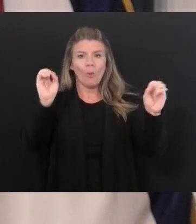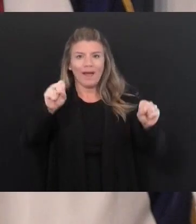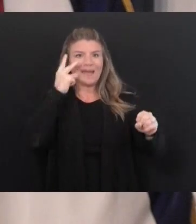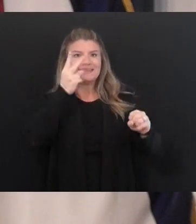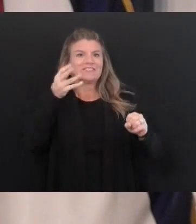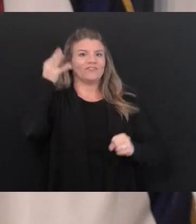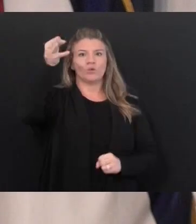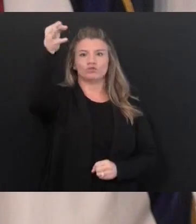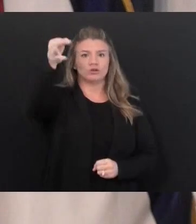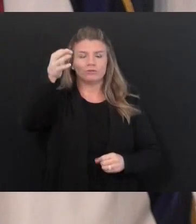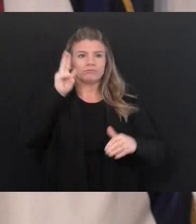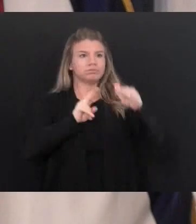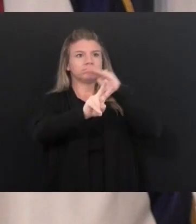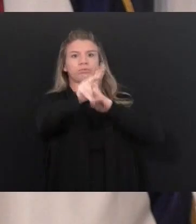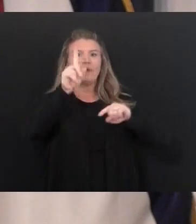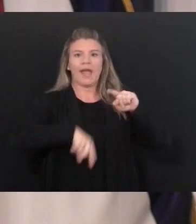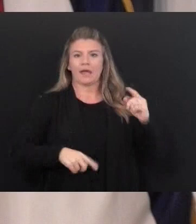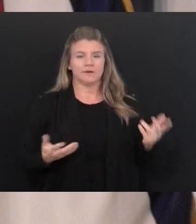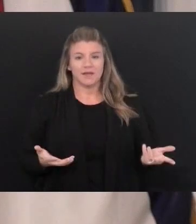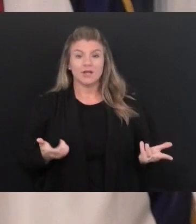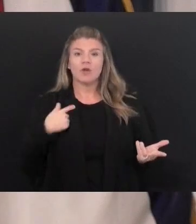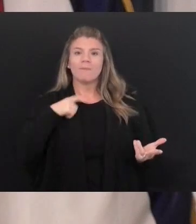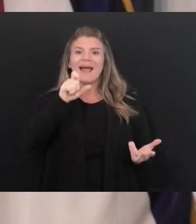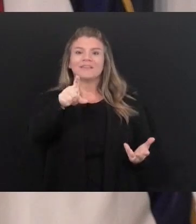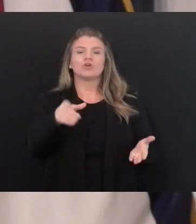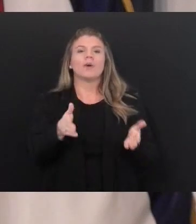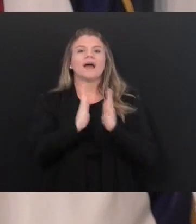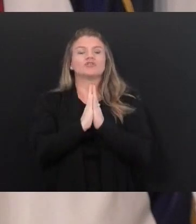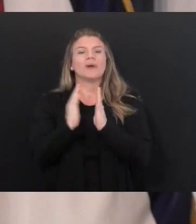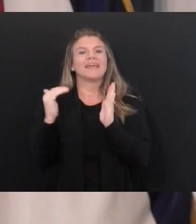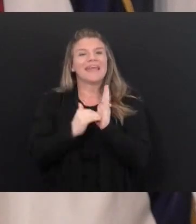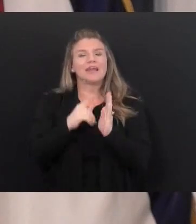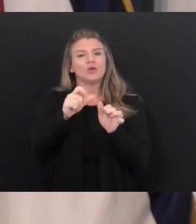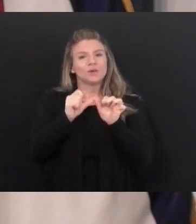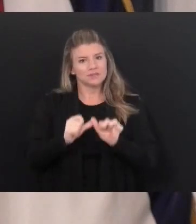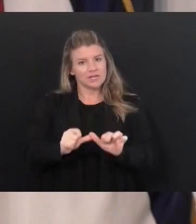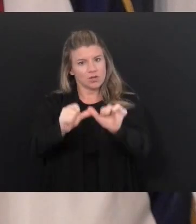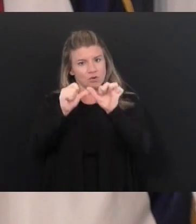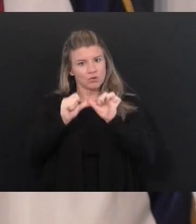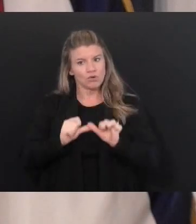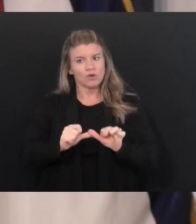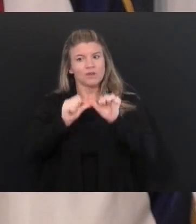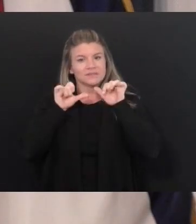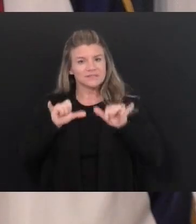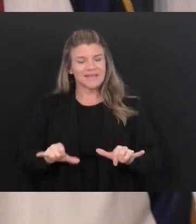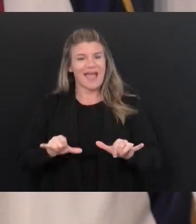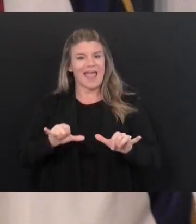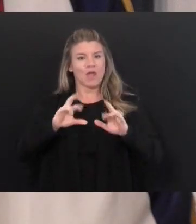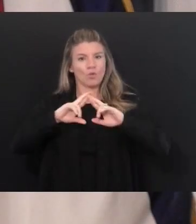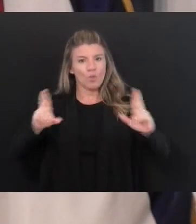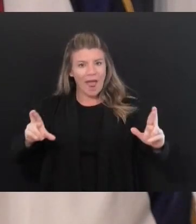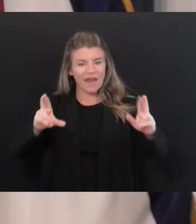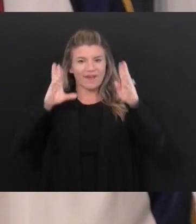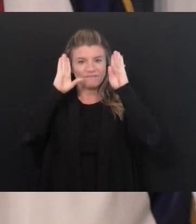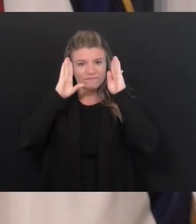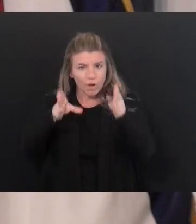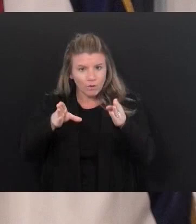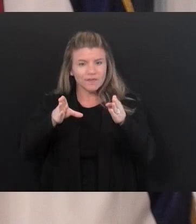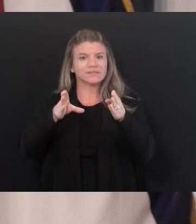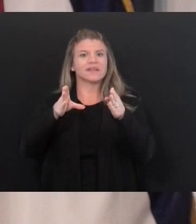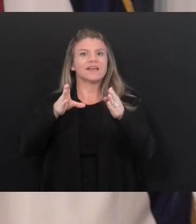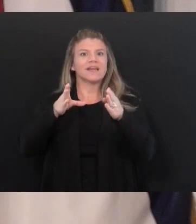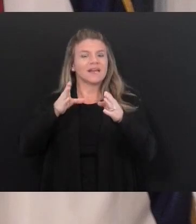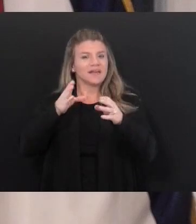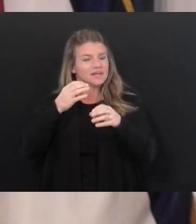West Virginians over and over and over to stay vigilant, to stay on top of your game, to